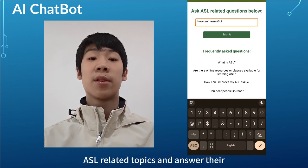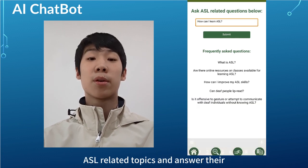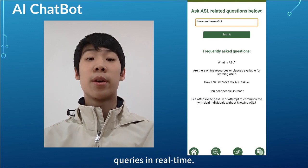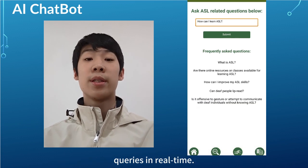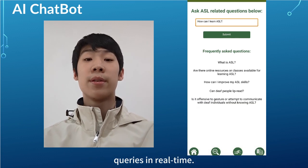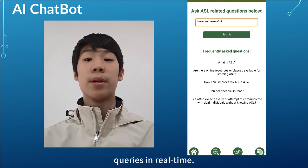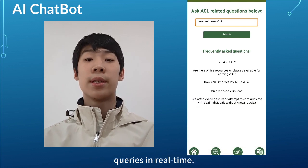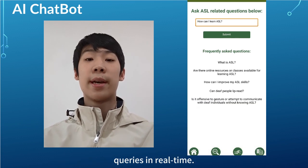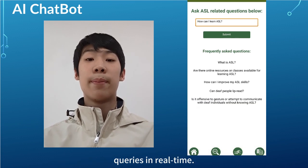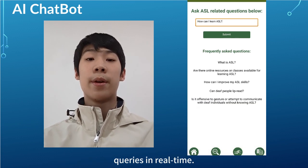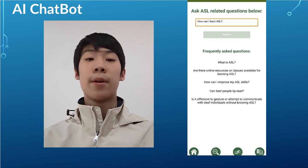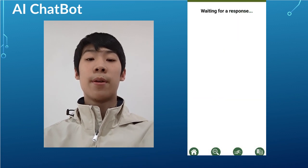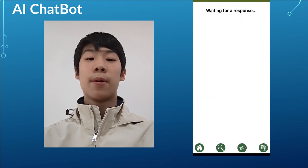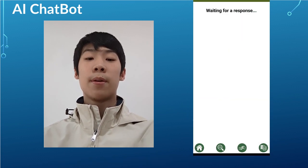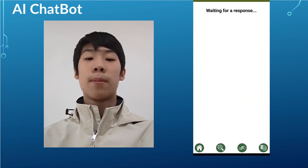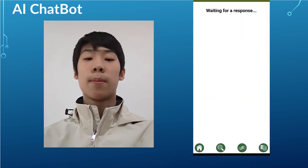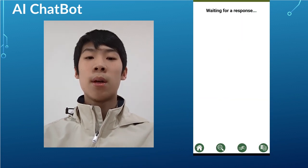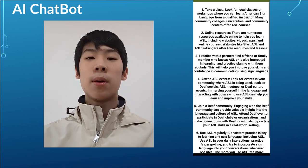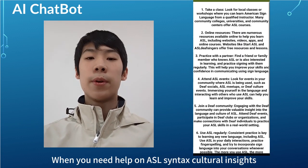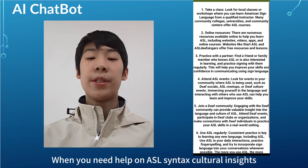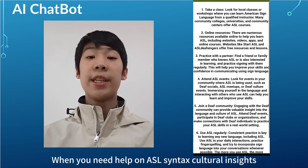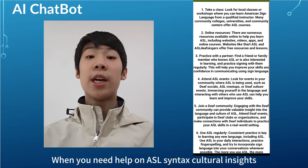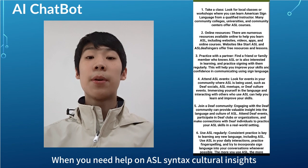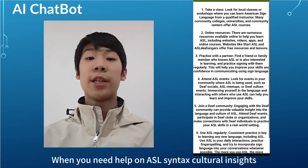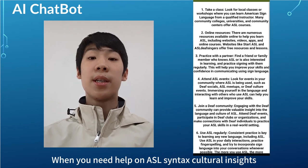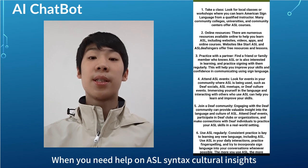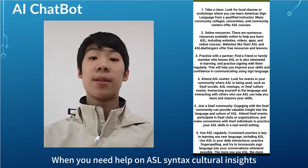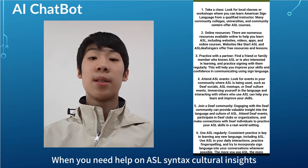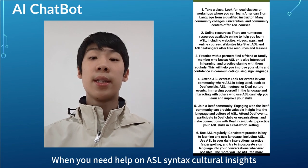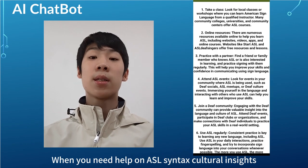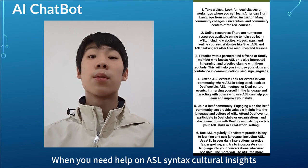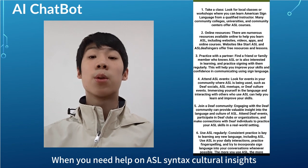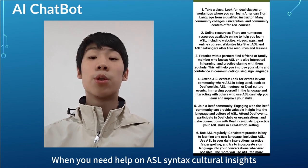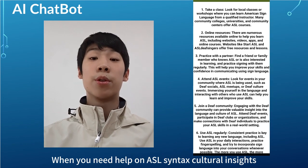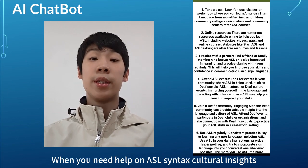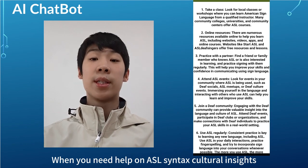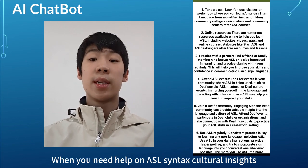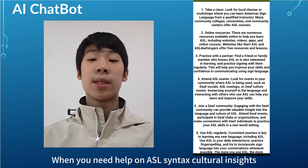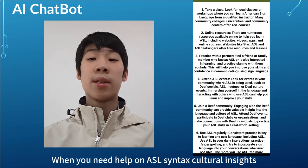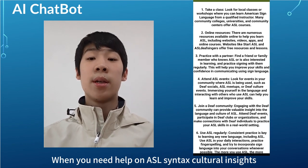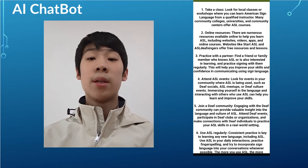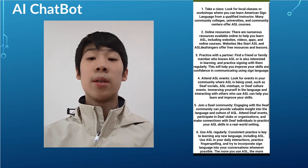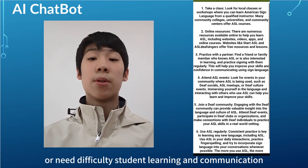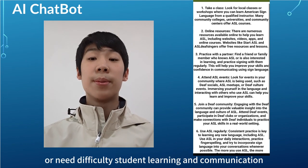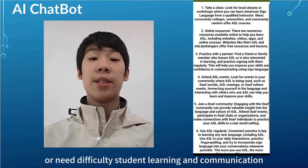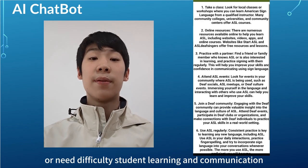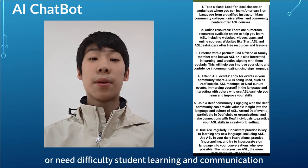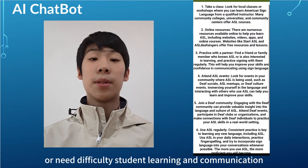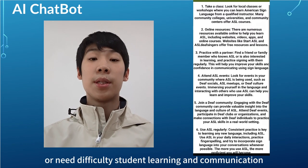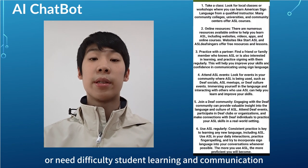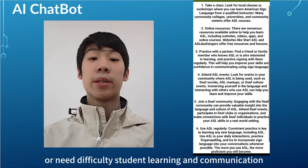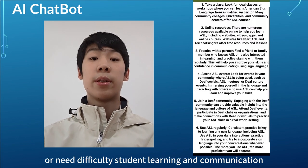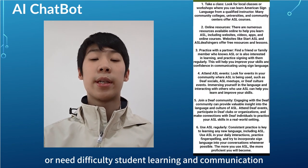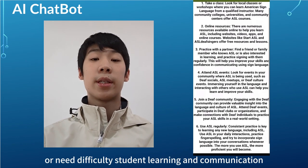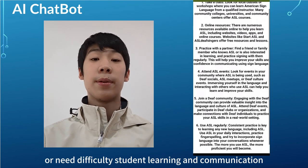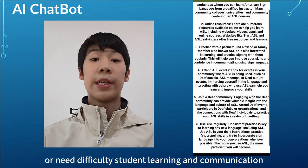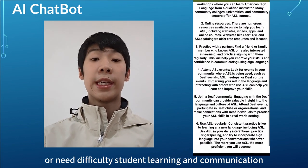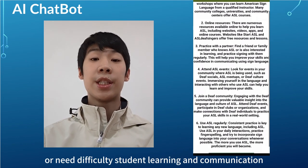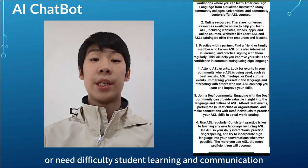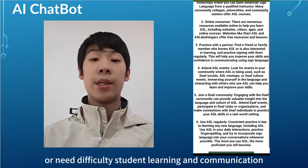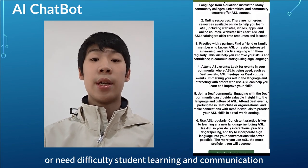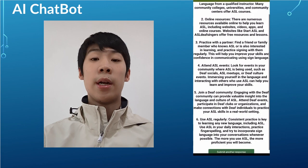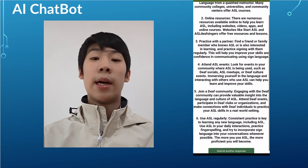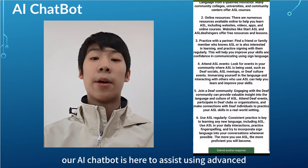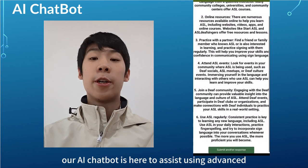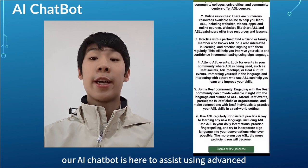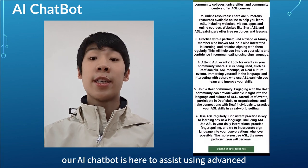and answering their queries in real time. When you need help on ASL syntax or cultural insights, or meet difficulties during learning and